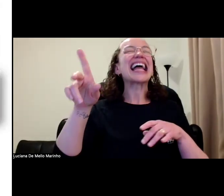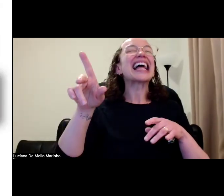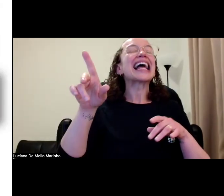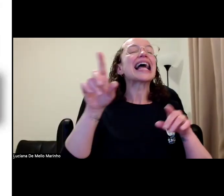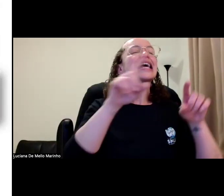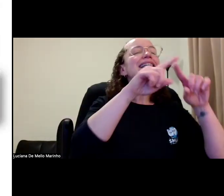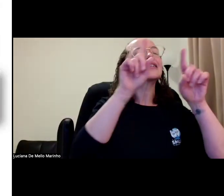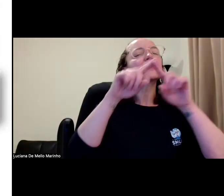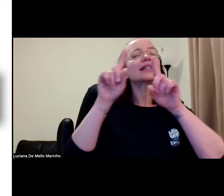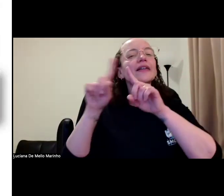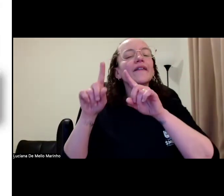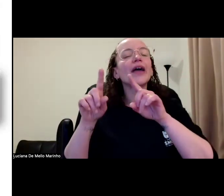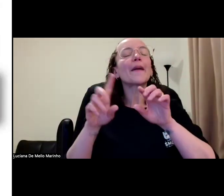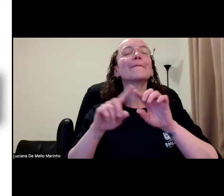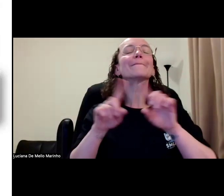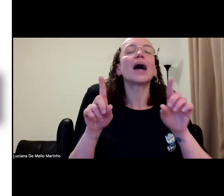caries or decay.